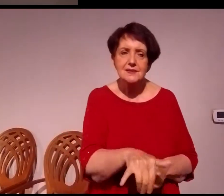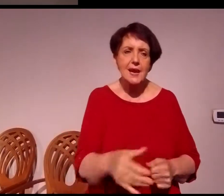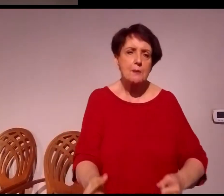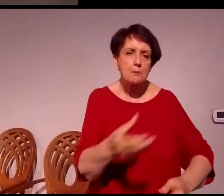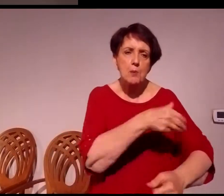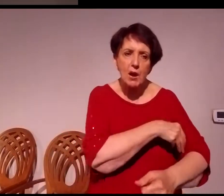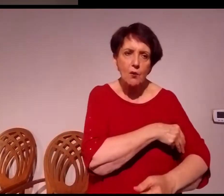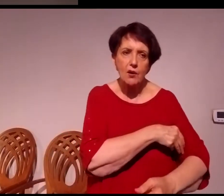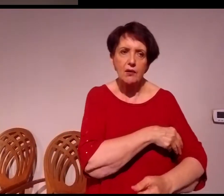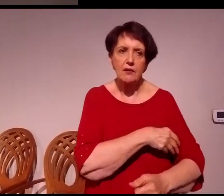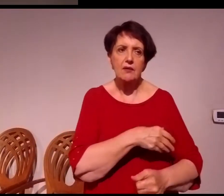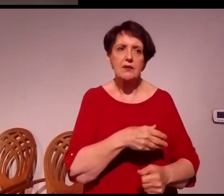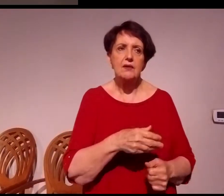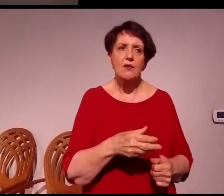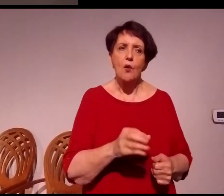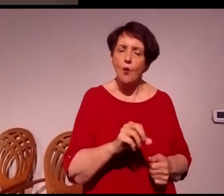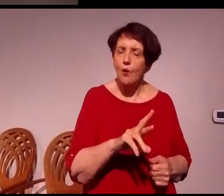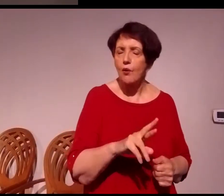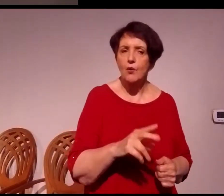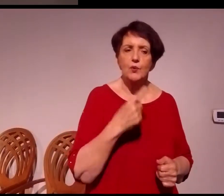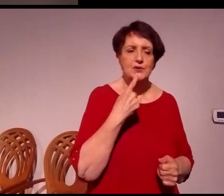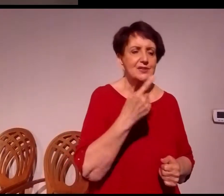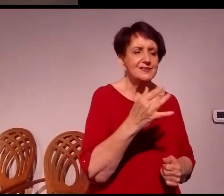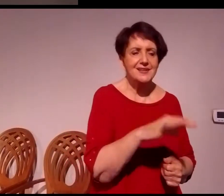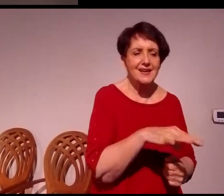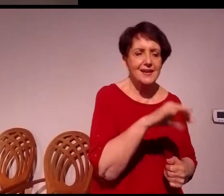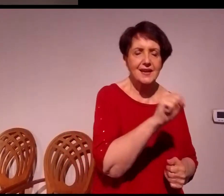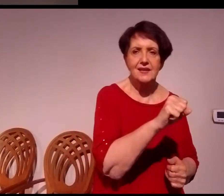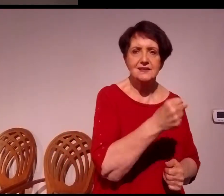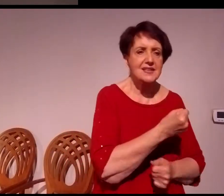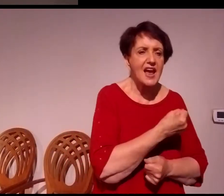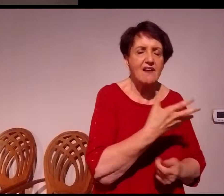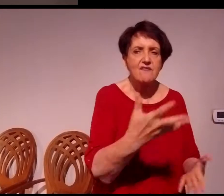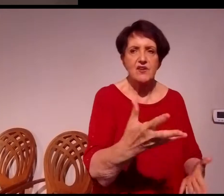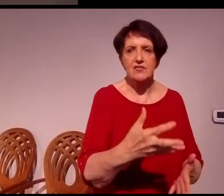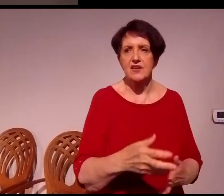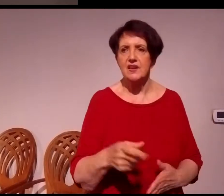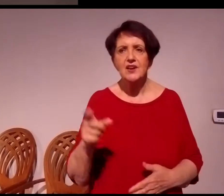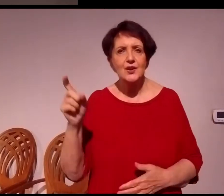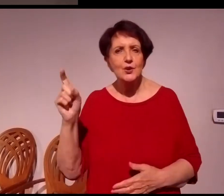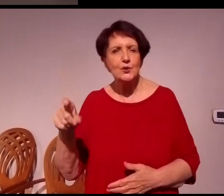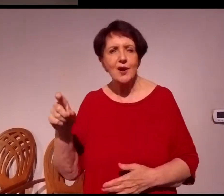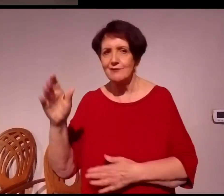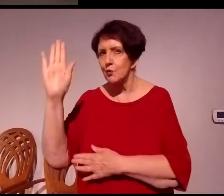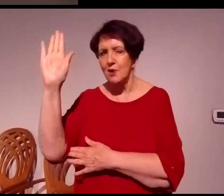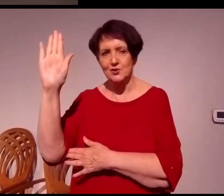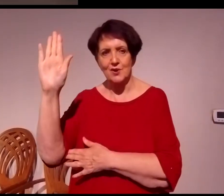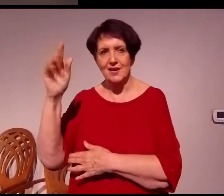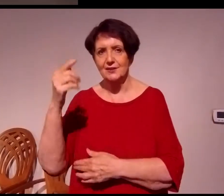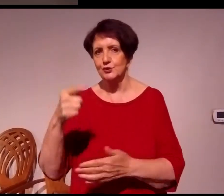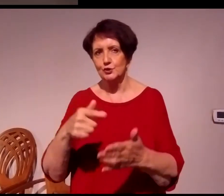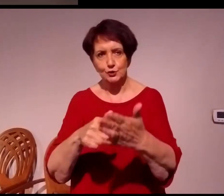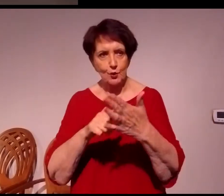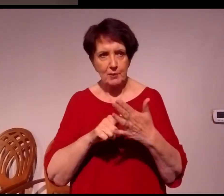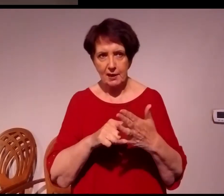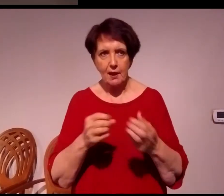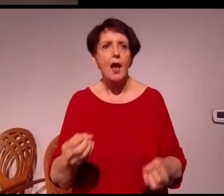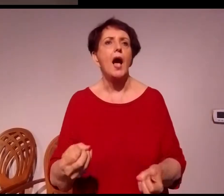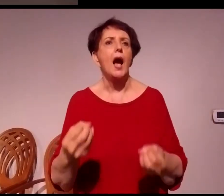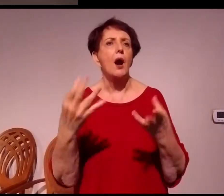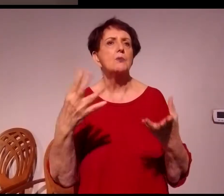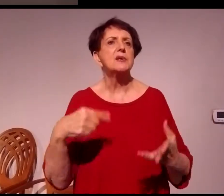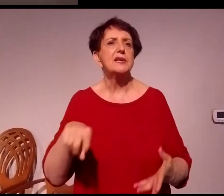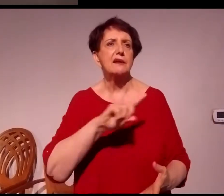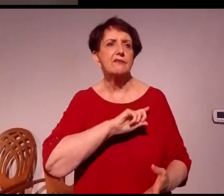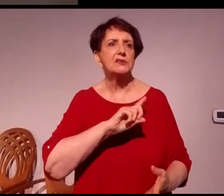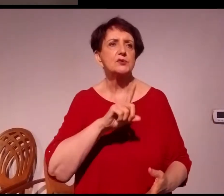yes to everything. And you do not have to raise your hand and show me how many of us are